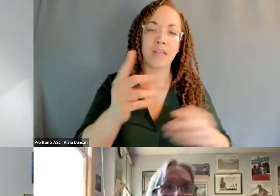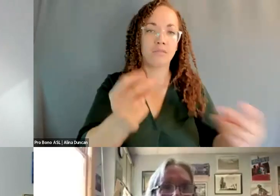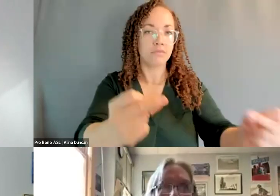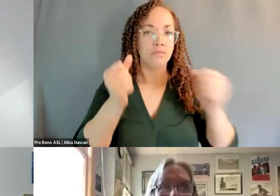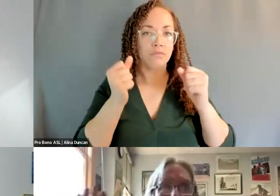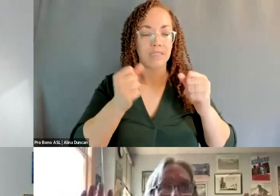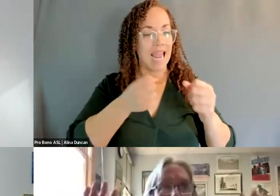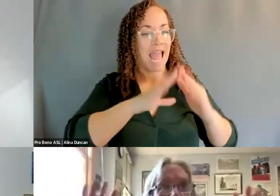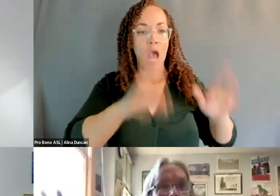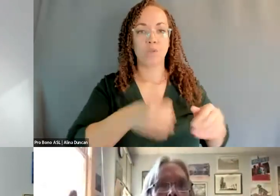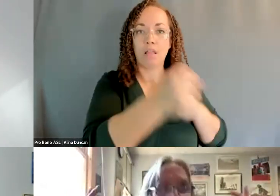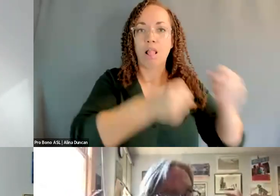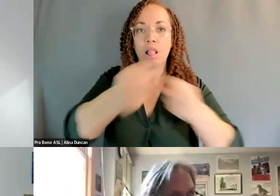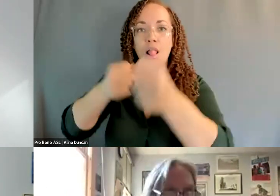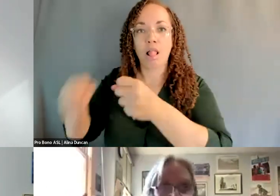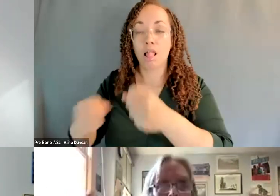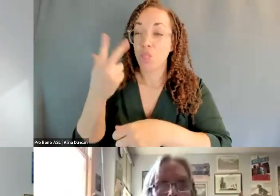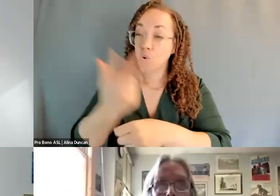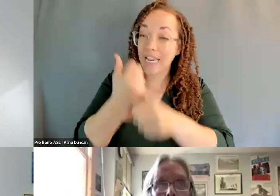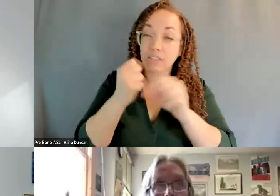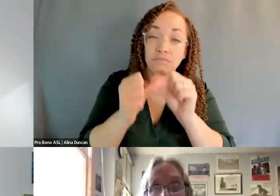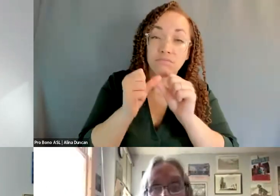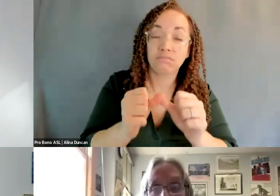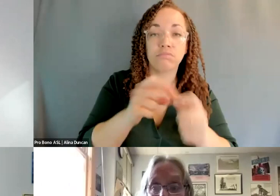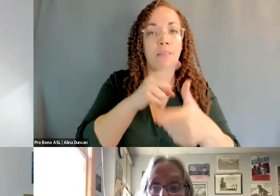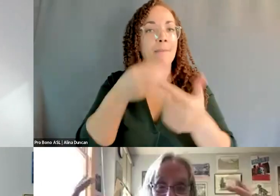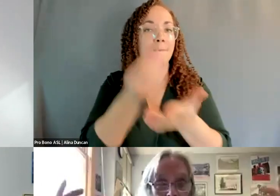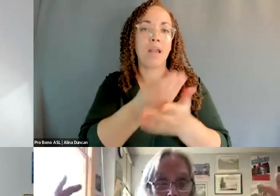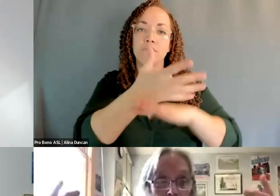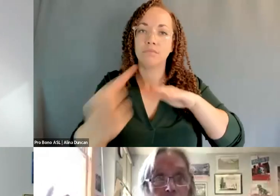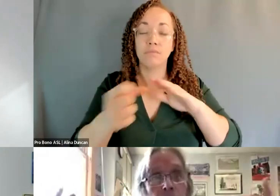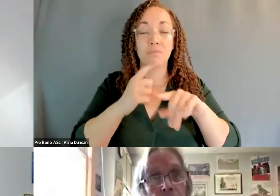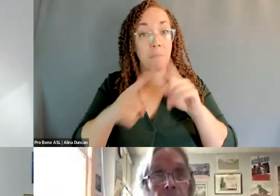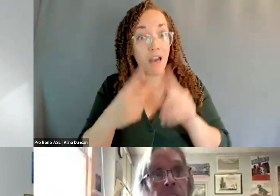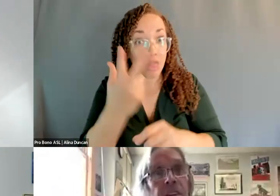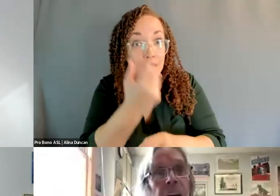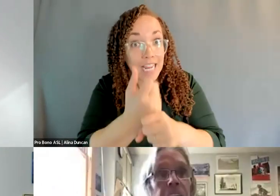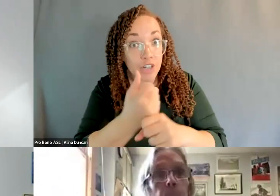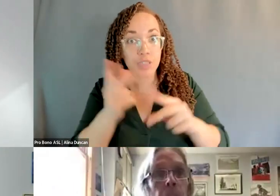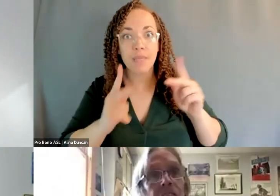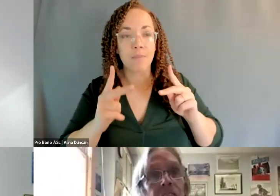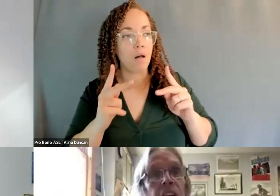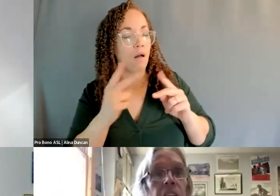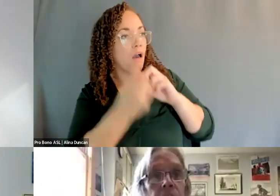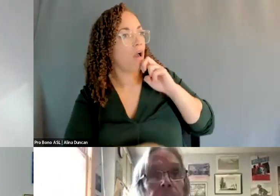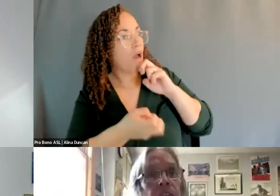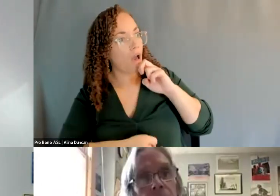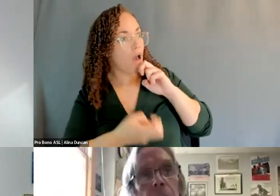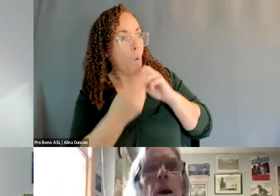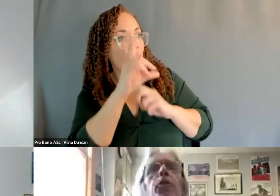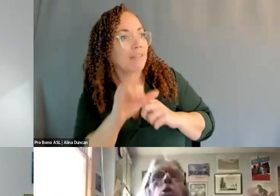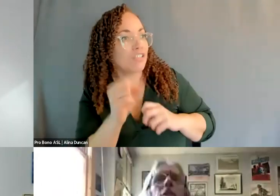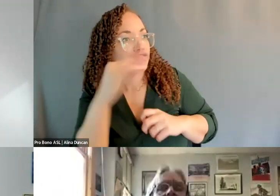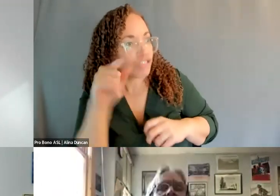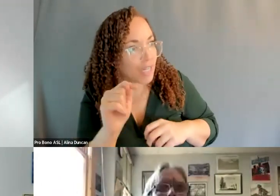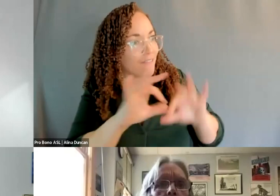3 years, then the money ran out. But for 3 years, everybody was like, holy shit, families that get a place to live stay